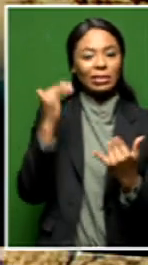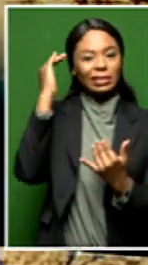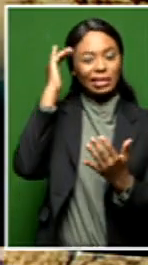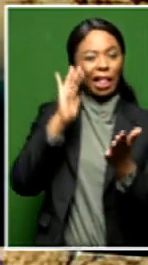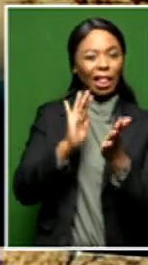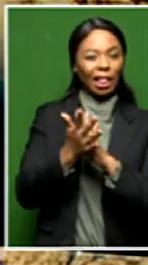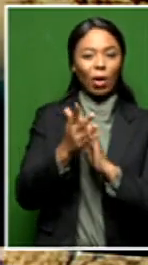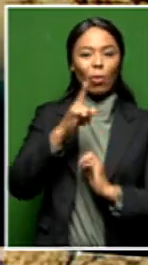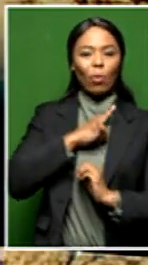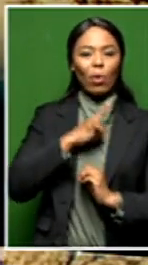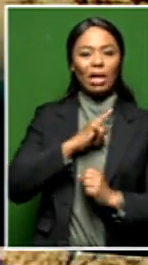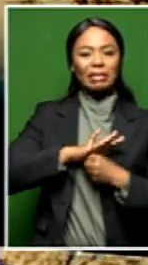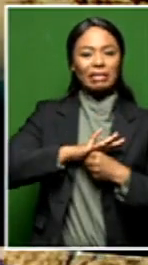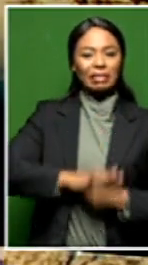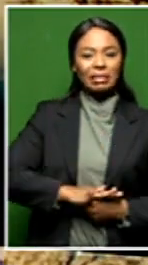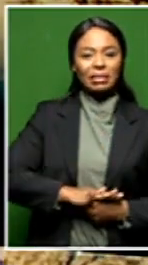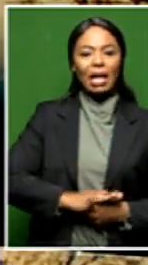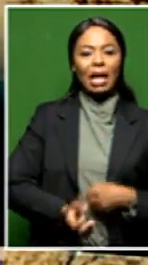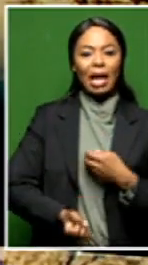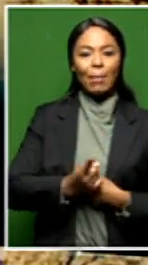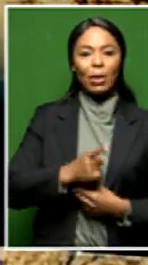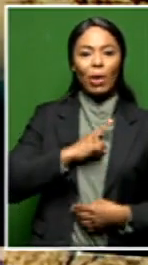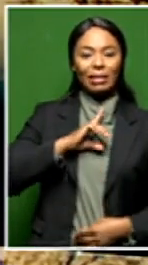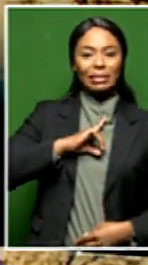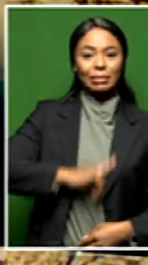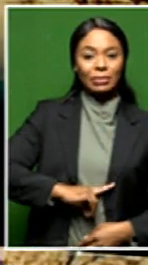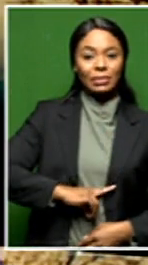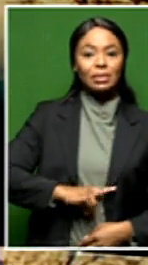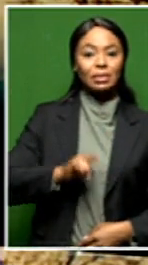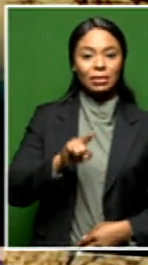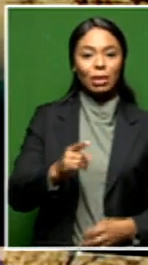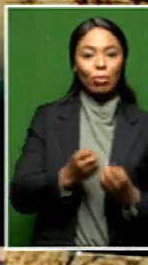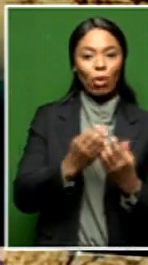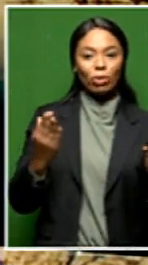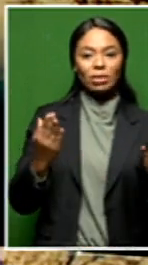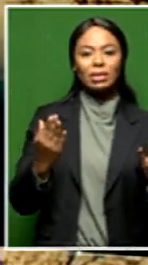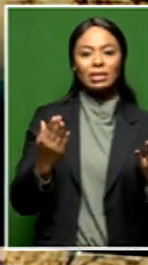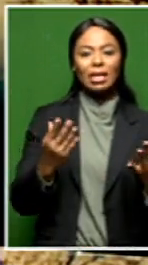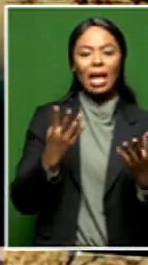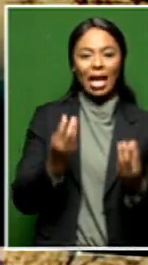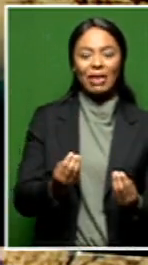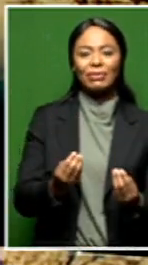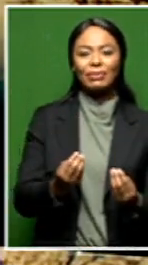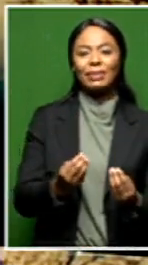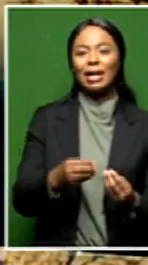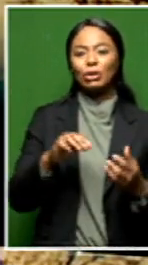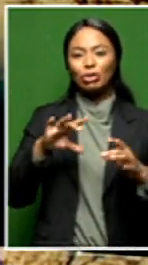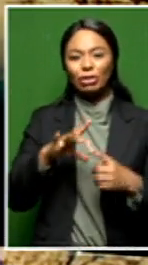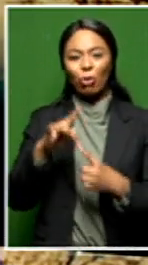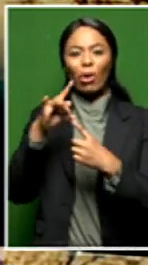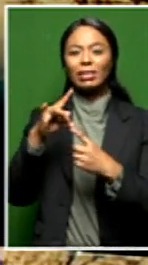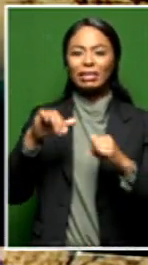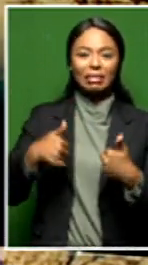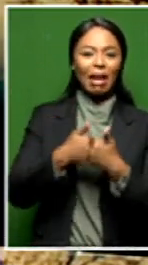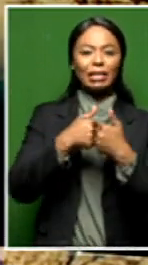Bandwidth depletion. In a nutshell, mental bandwidth depletion is a state where you are faced with a lot of external challenges and choices. Now,